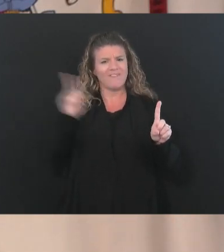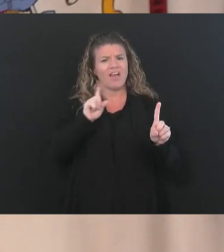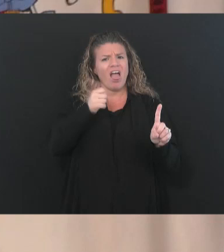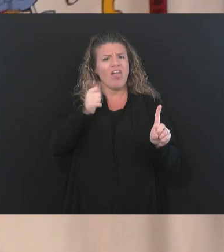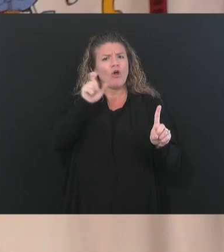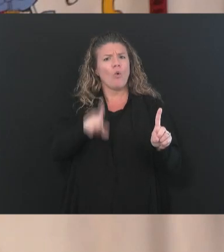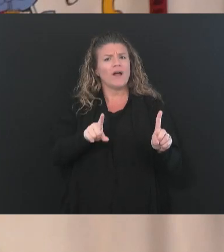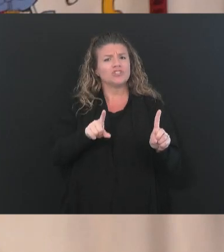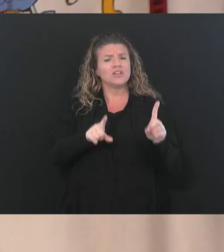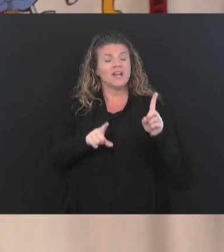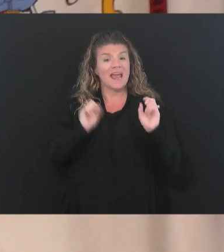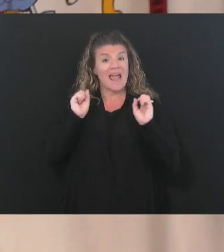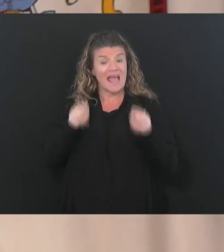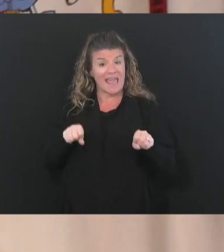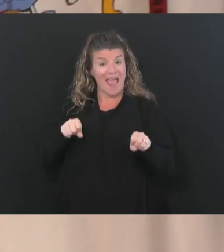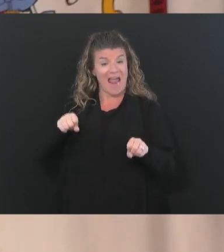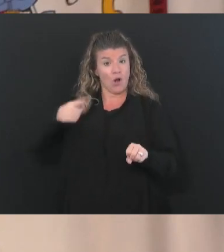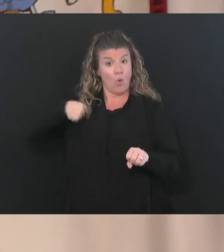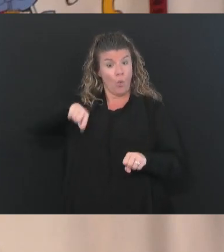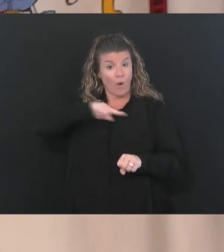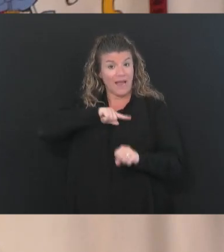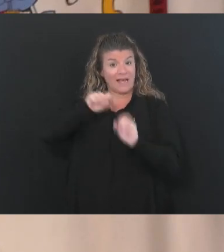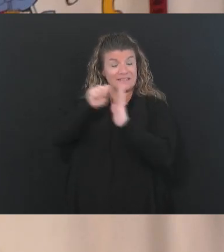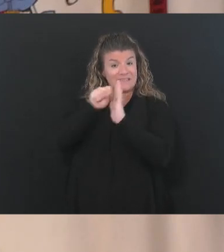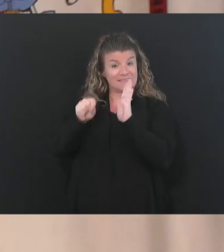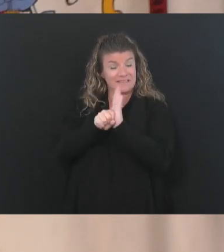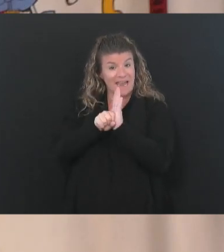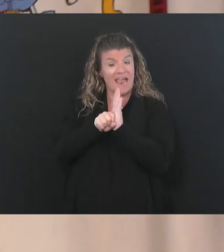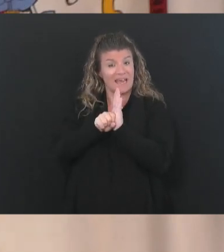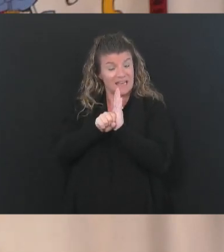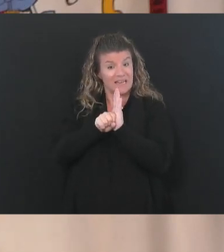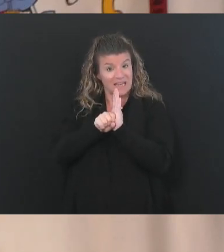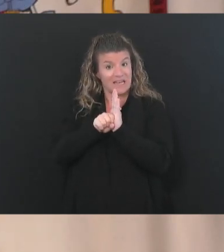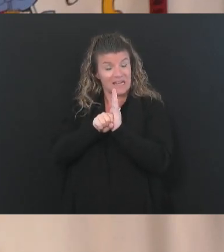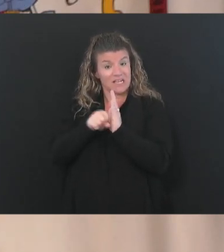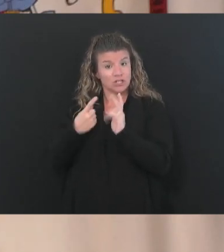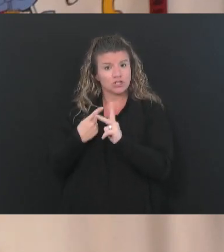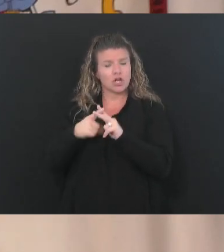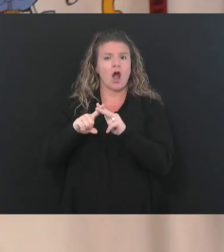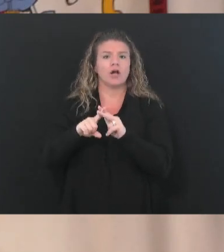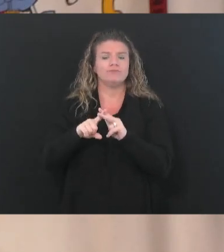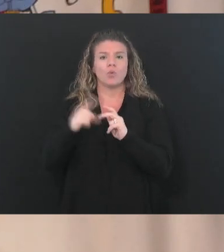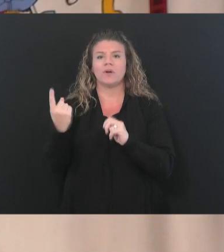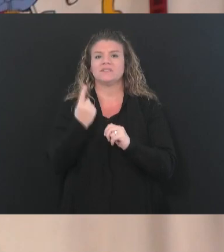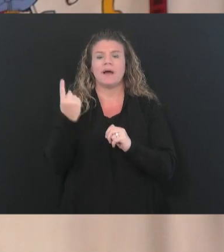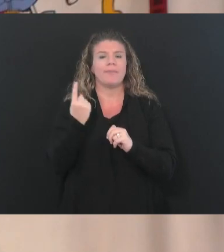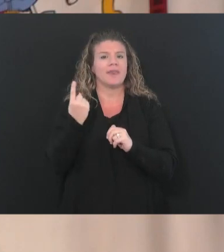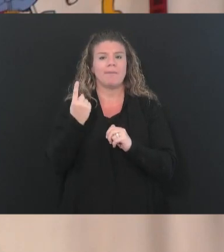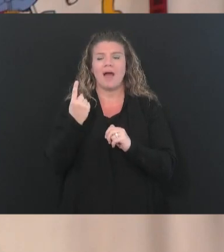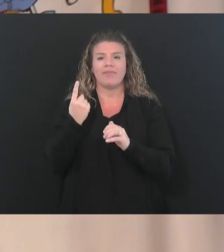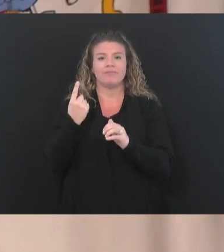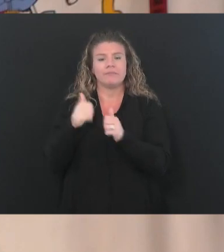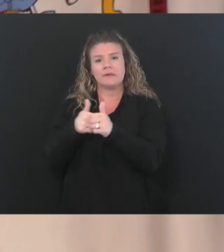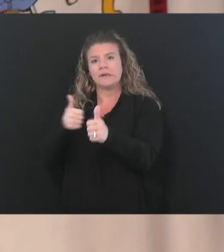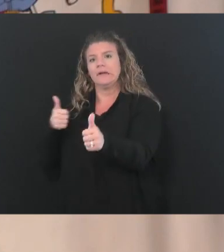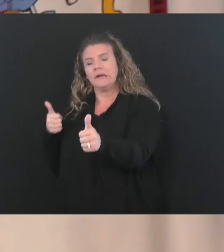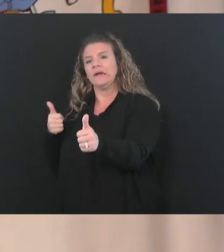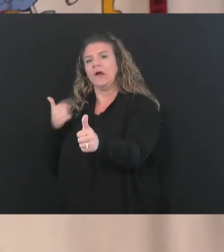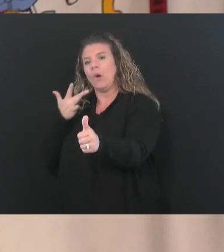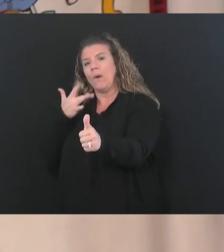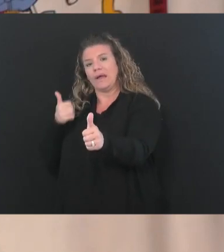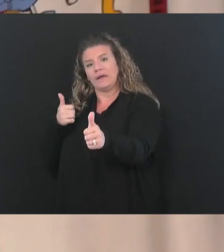is, can we as a state step in and do something about the backlog or